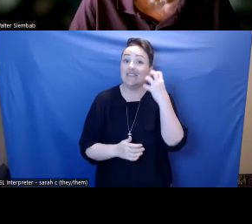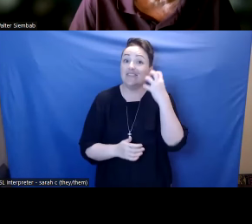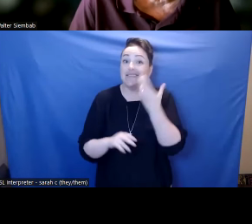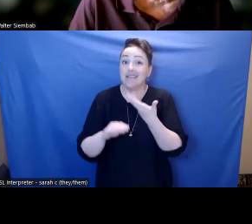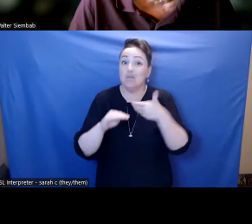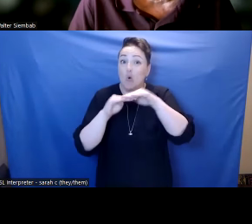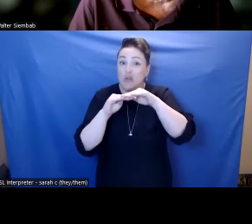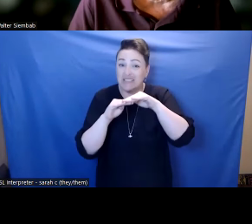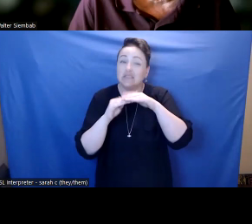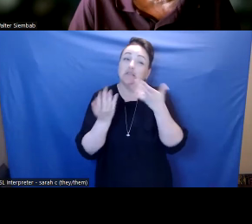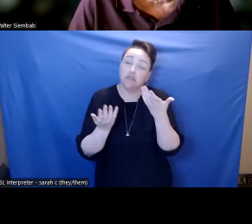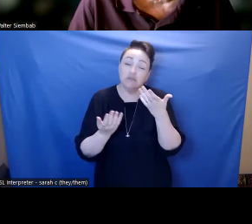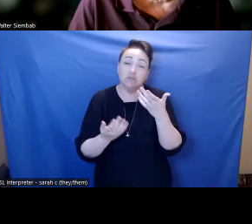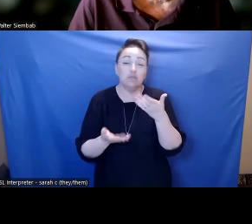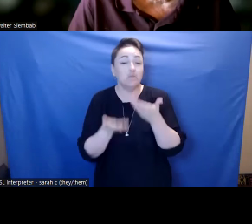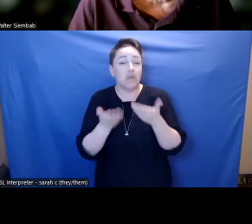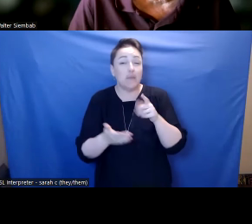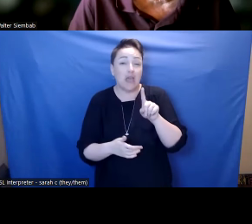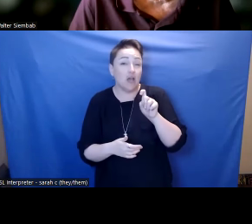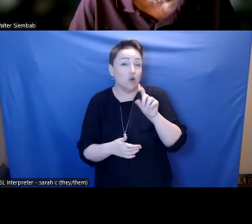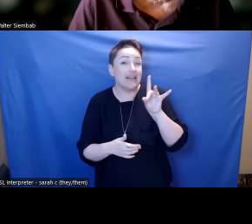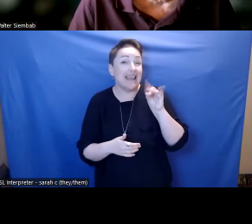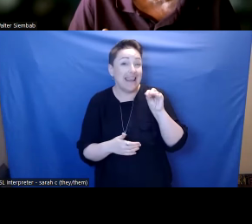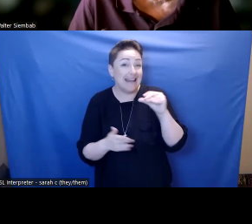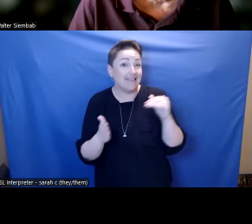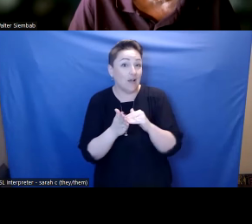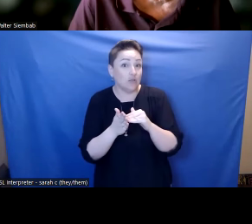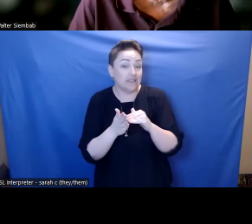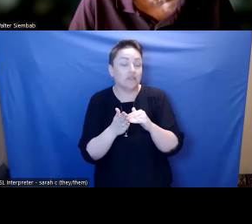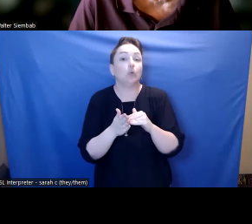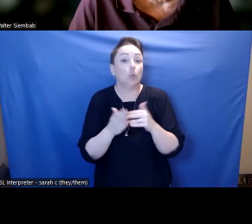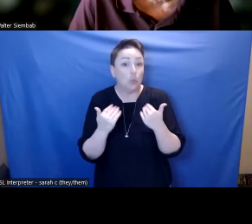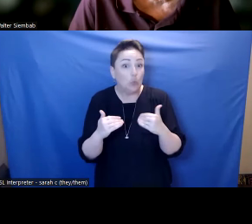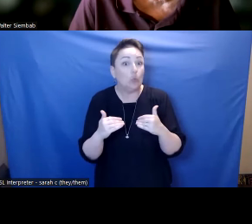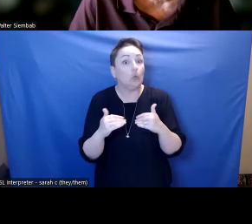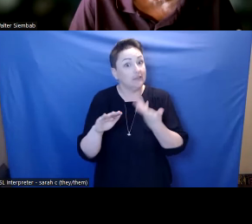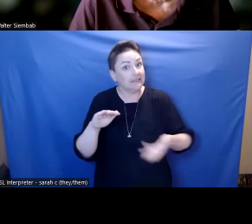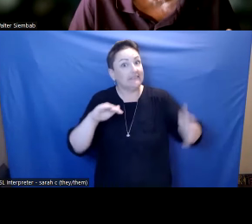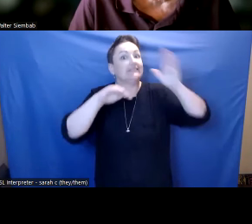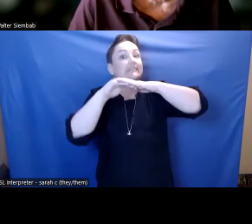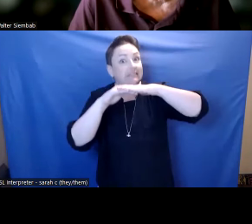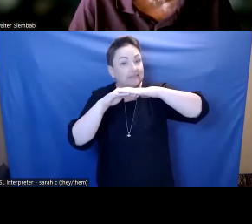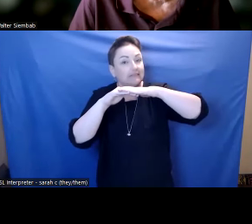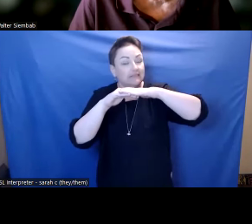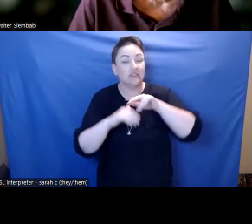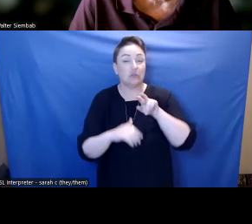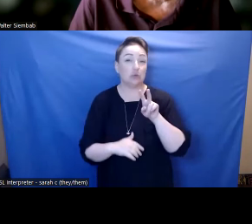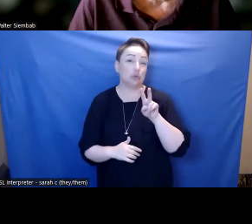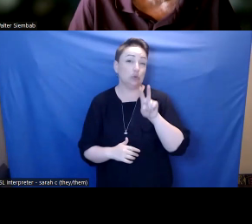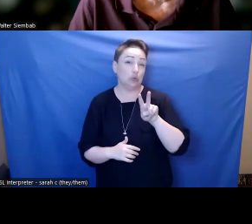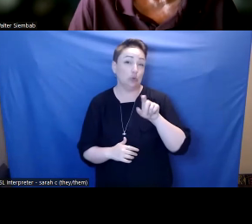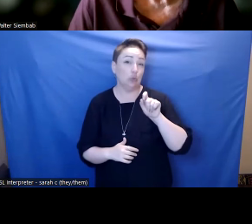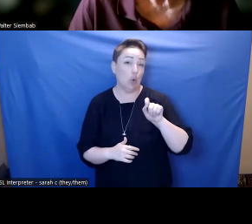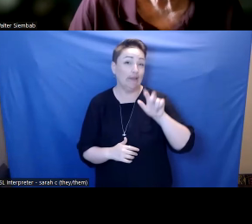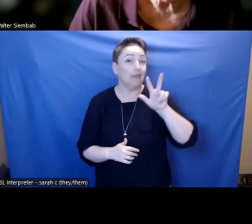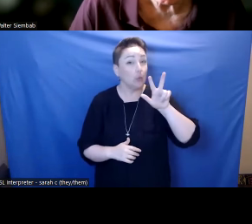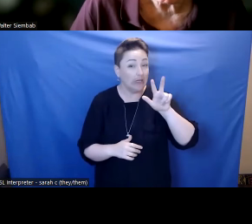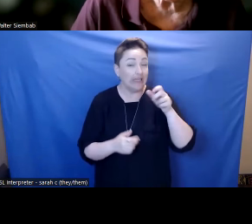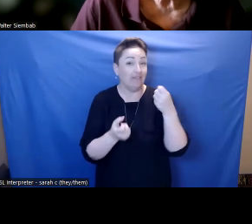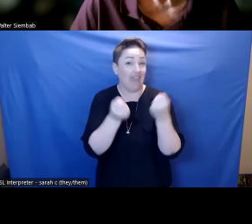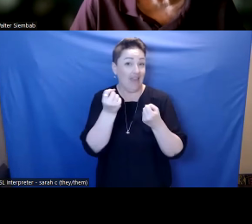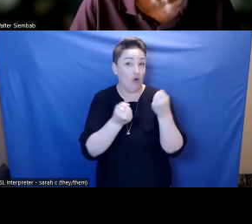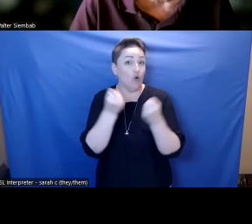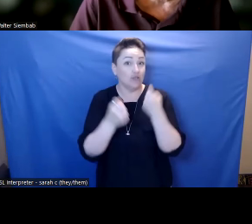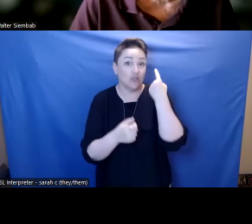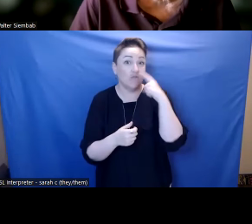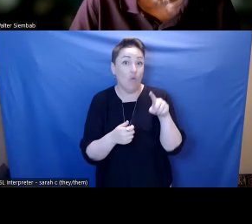180,000. So that's a pretty big jump in vehicles, about 2.3 per household, which is the average. It's been that